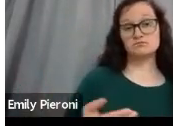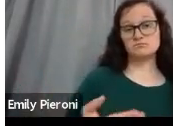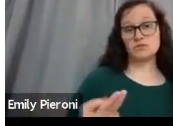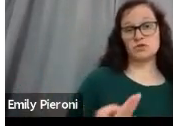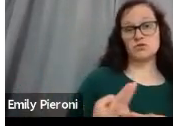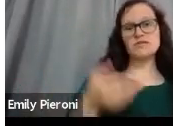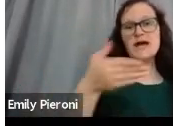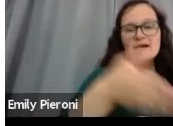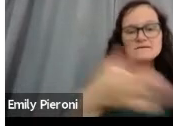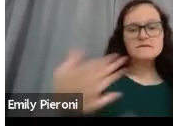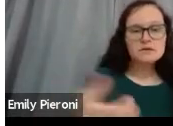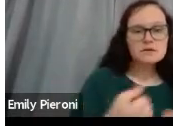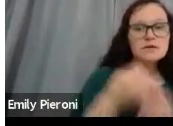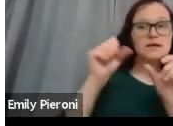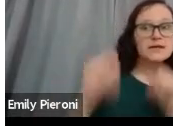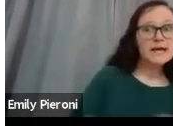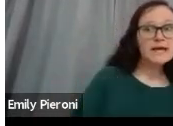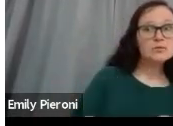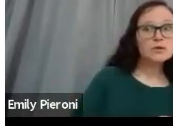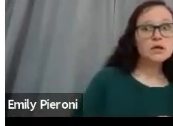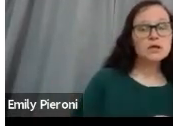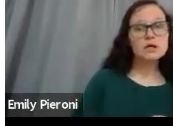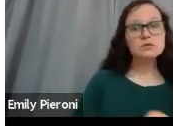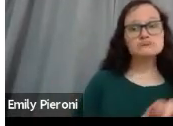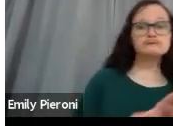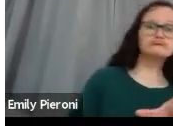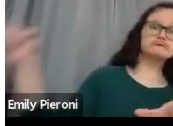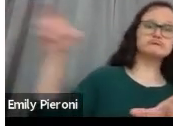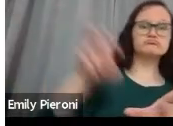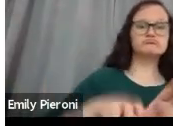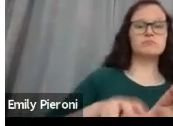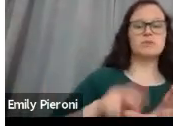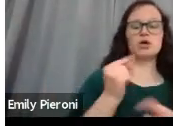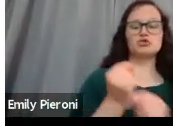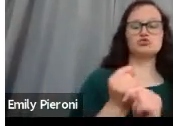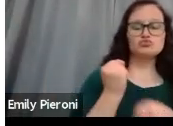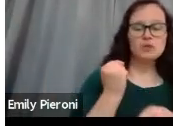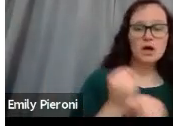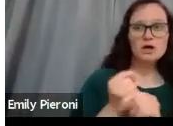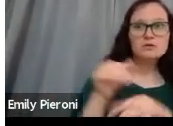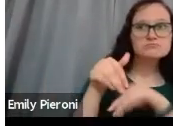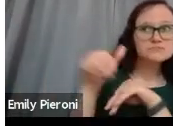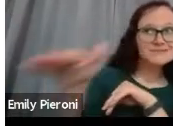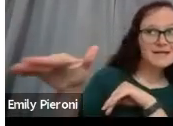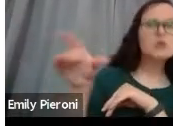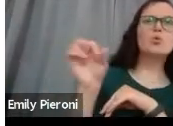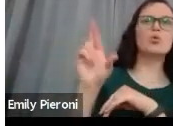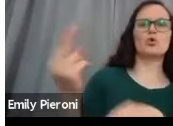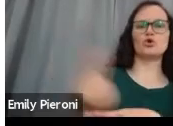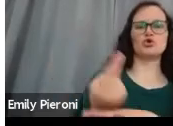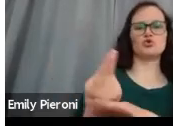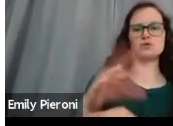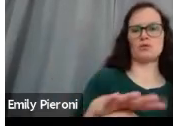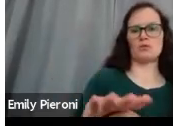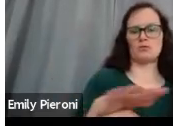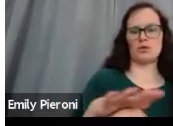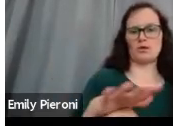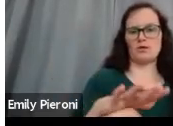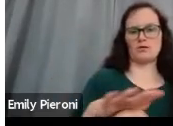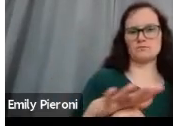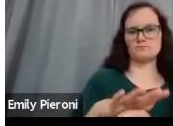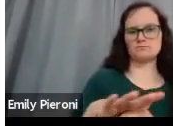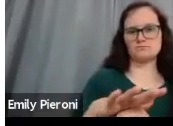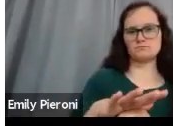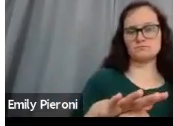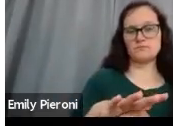we truck these products out, or can we mill them locally, thus reducing our carbon footprint, you know, if we don't have